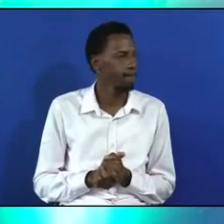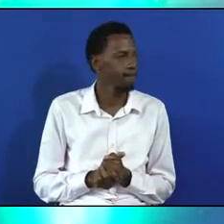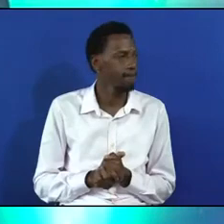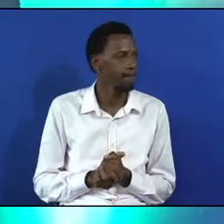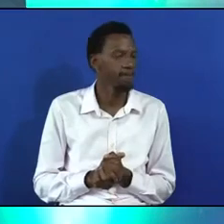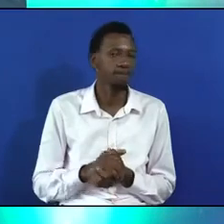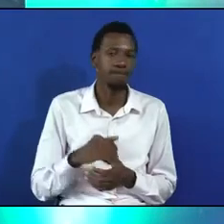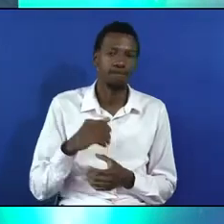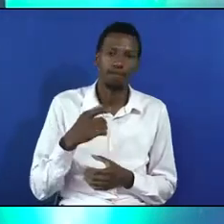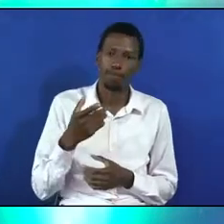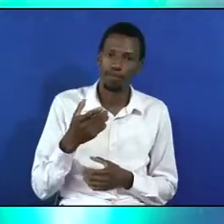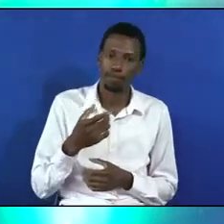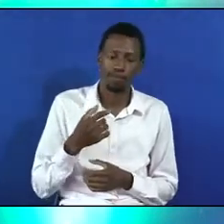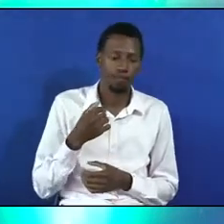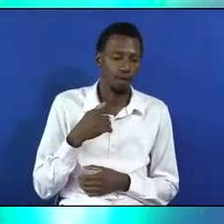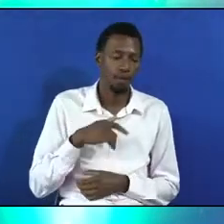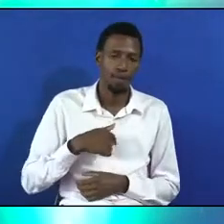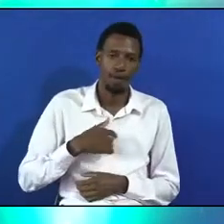Woe unto us,